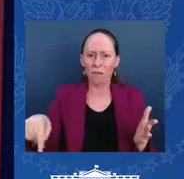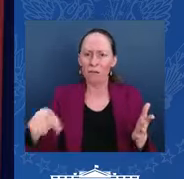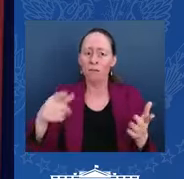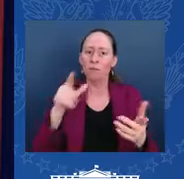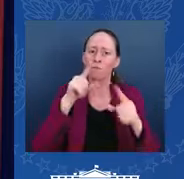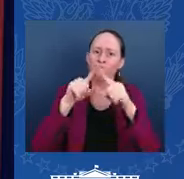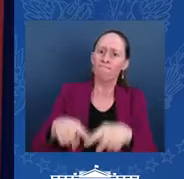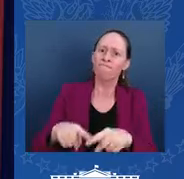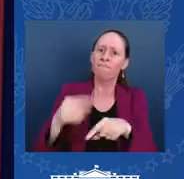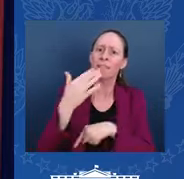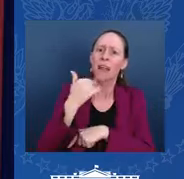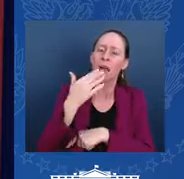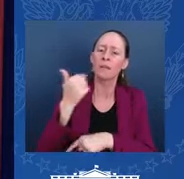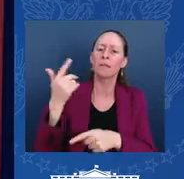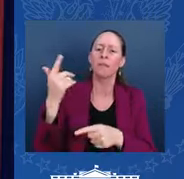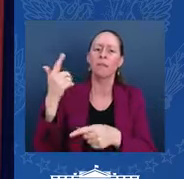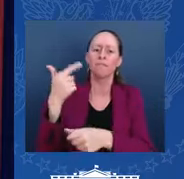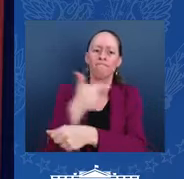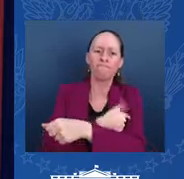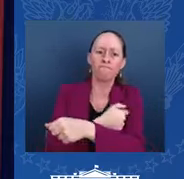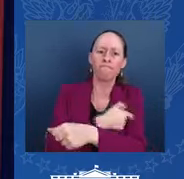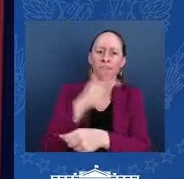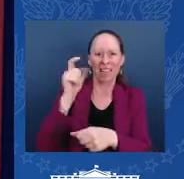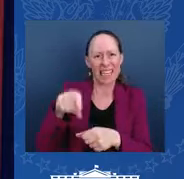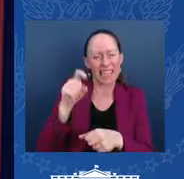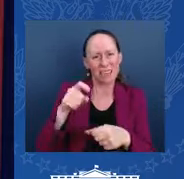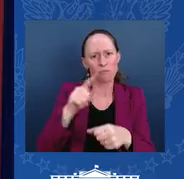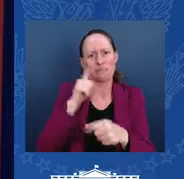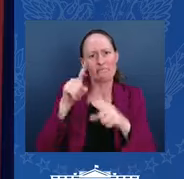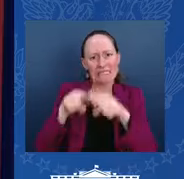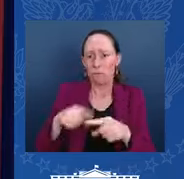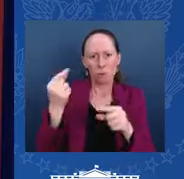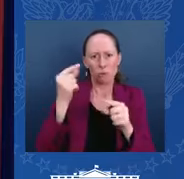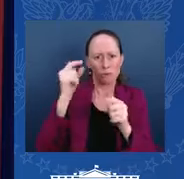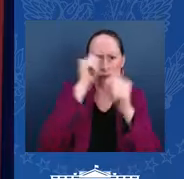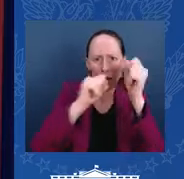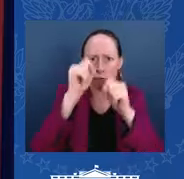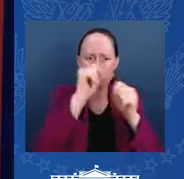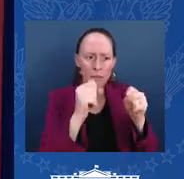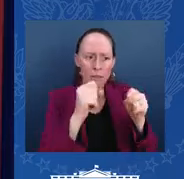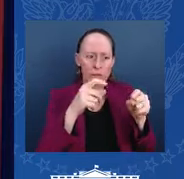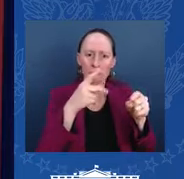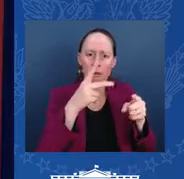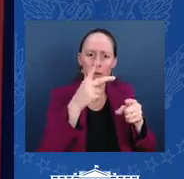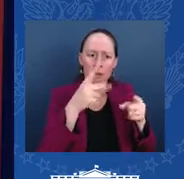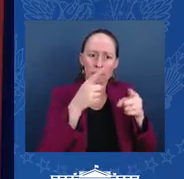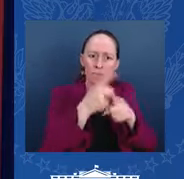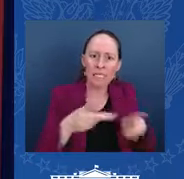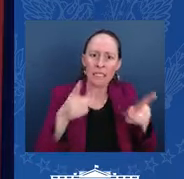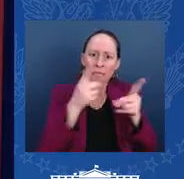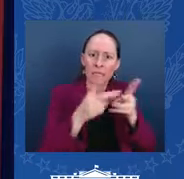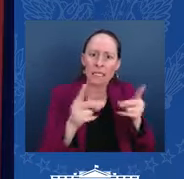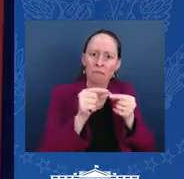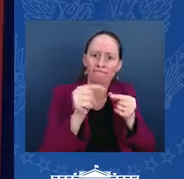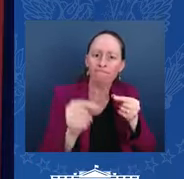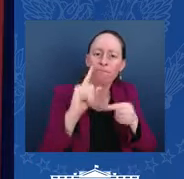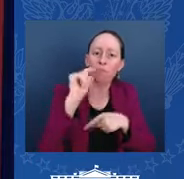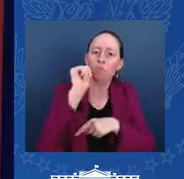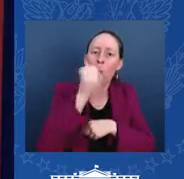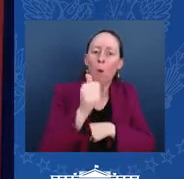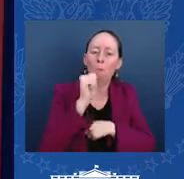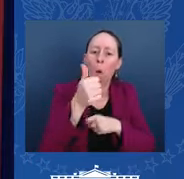basic necessities. Even in my weekly senior walking group, I have several friends who are also taking